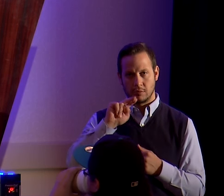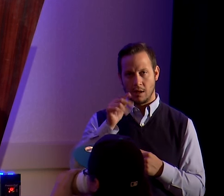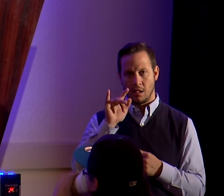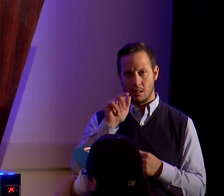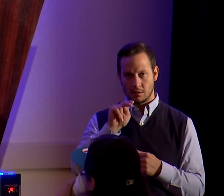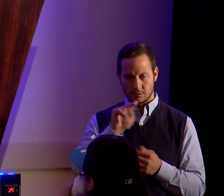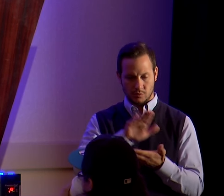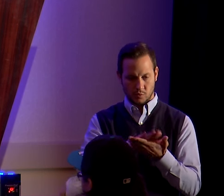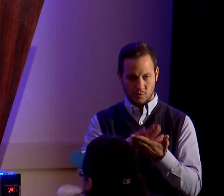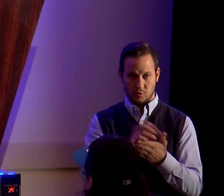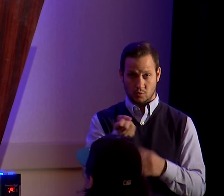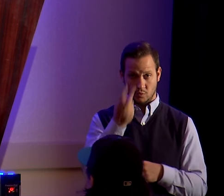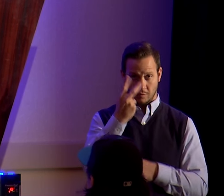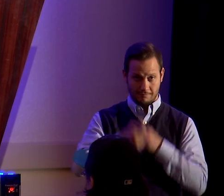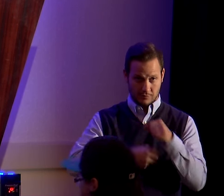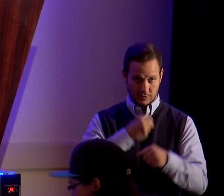school,